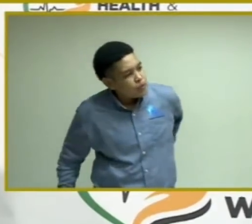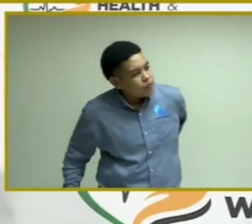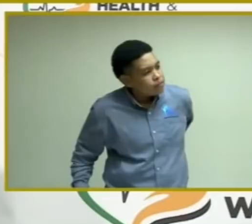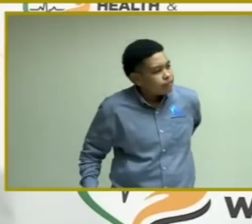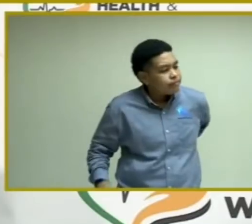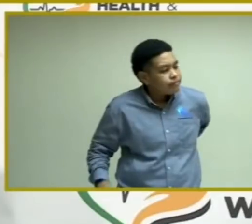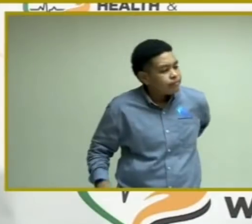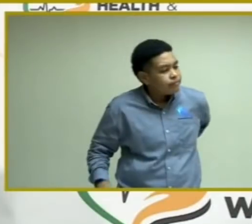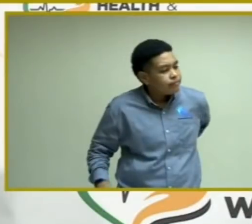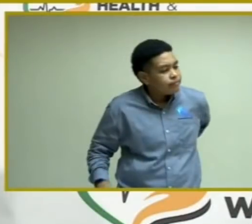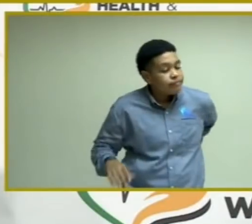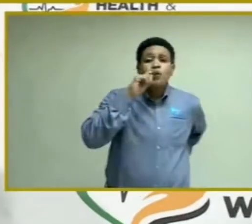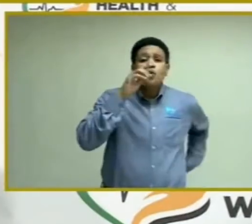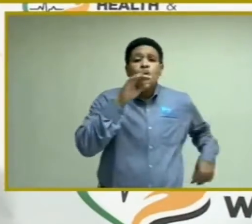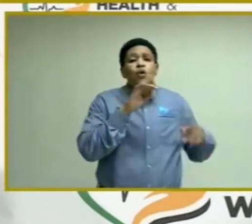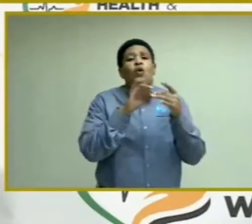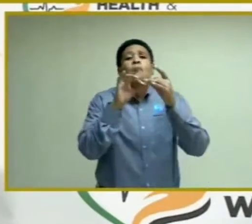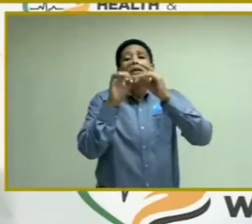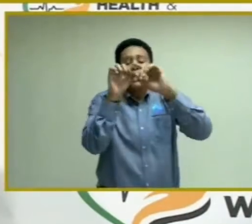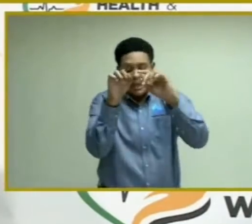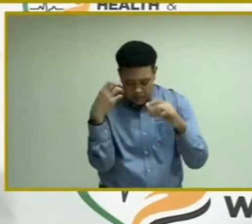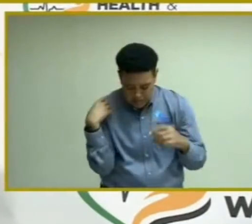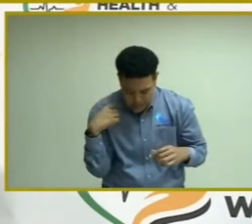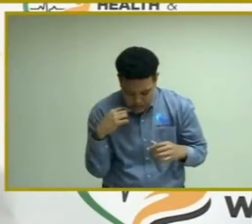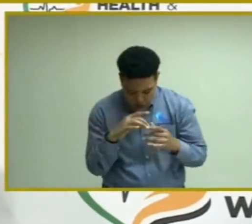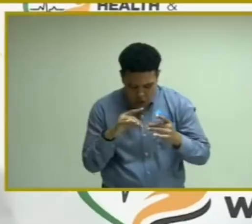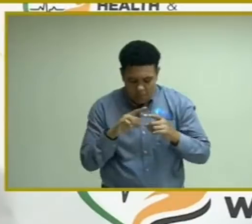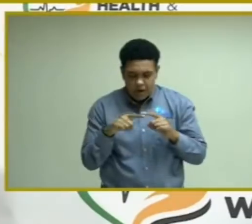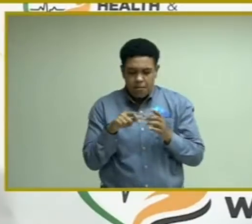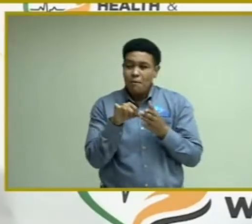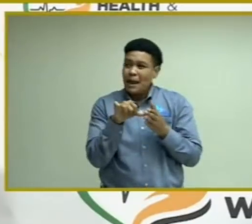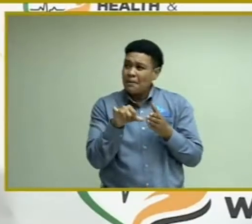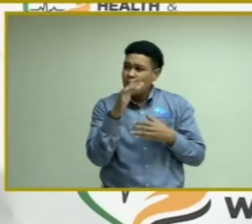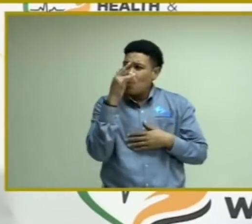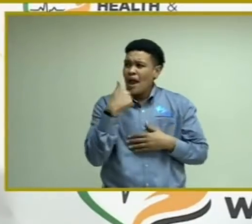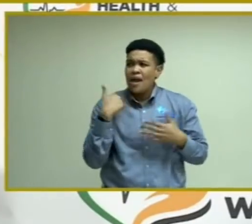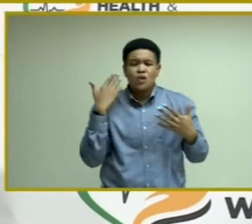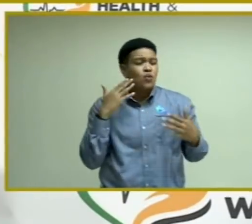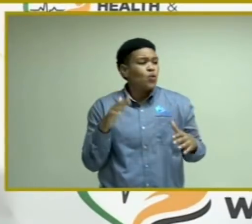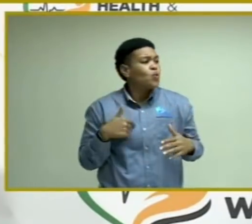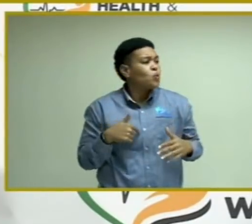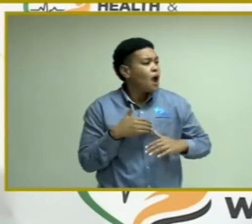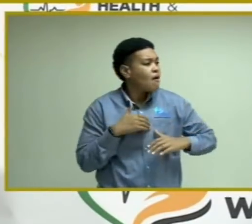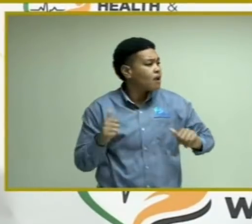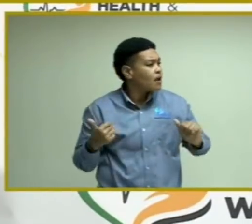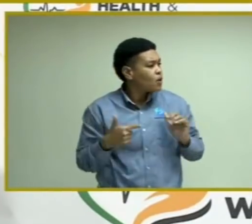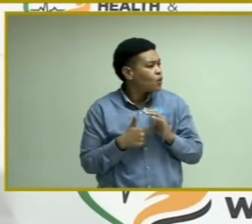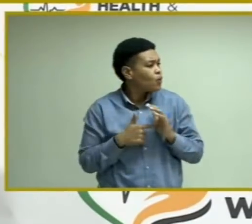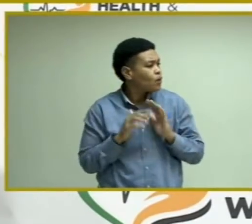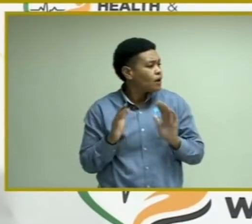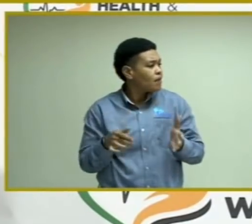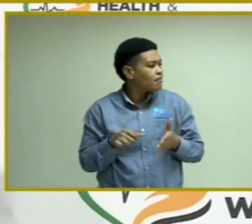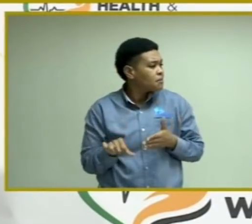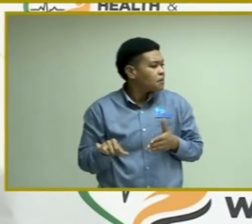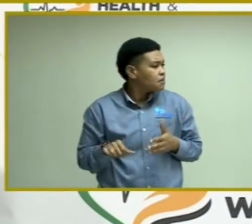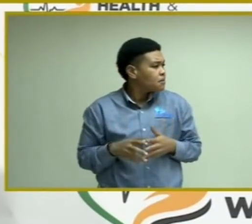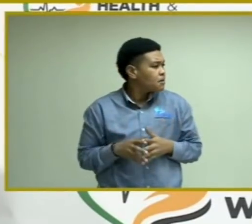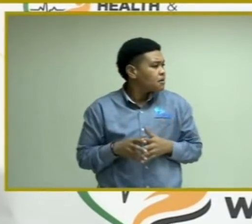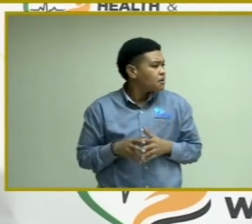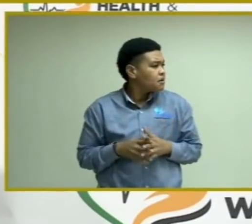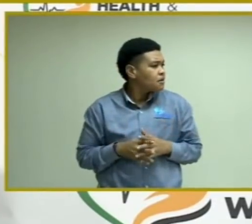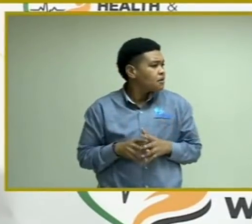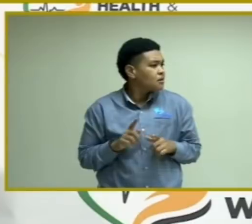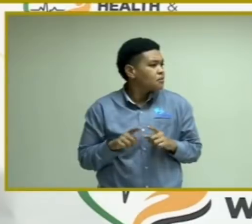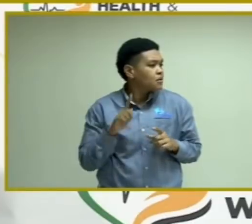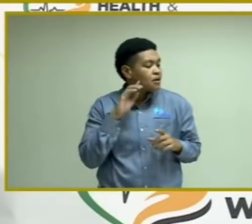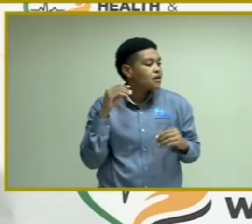ask the PS to comment on the issue of payment, because I don't know that we have any outstanding payments, but that's administered